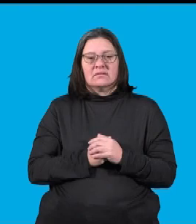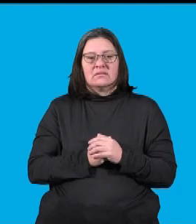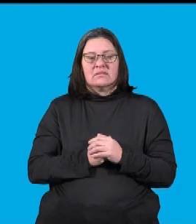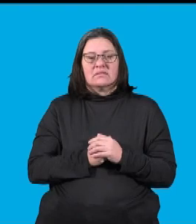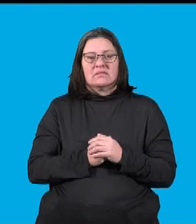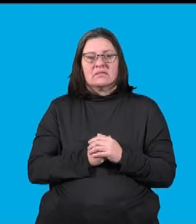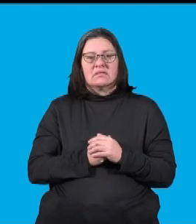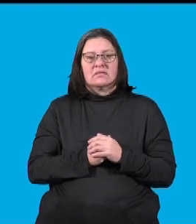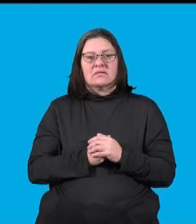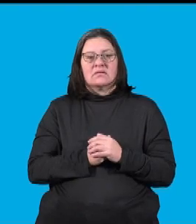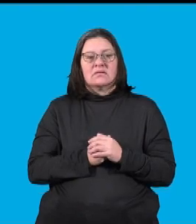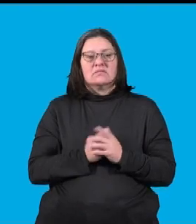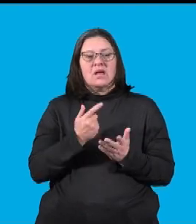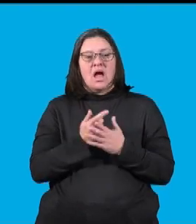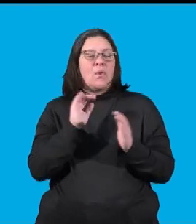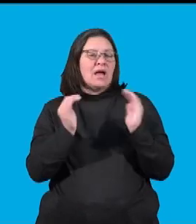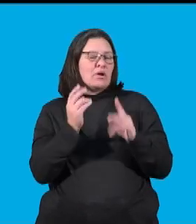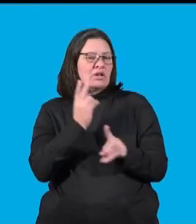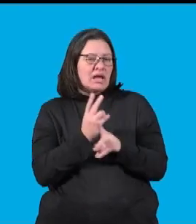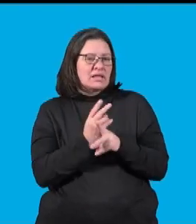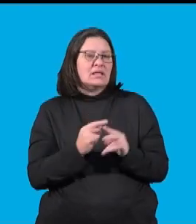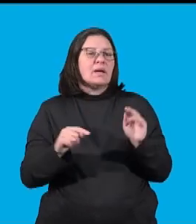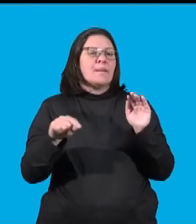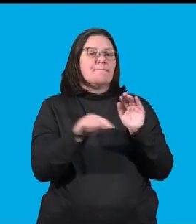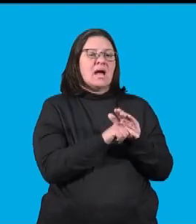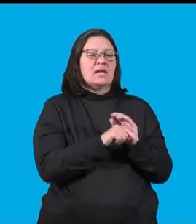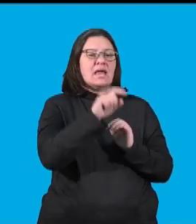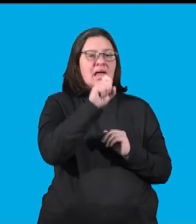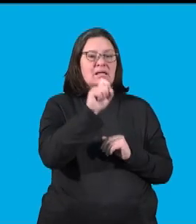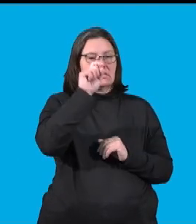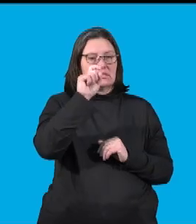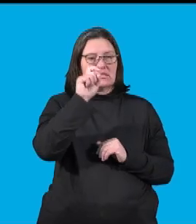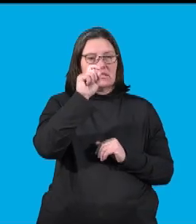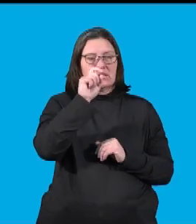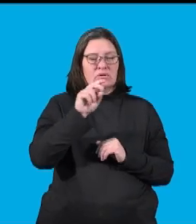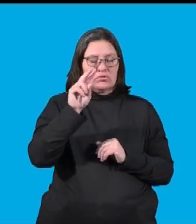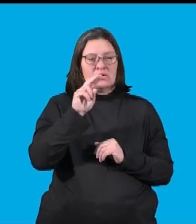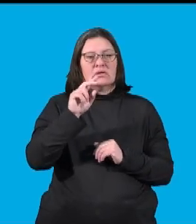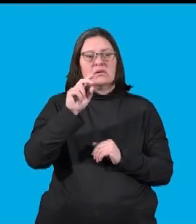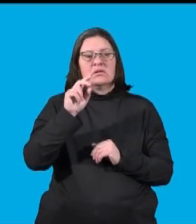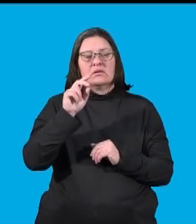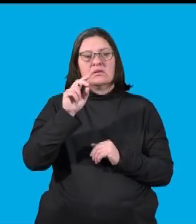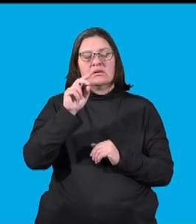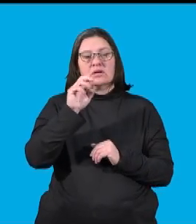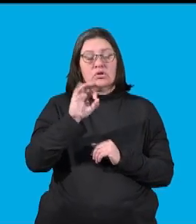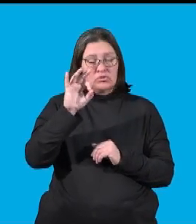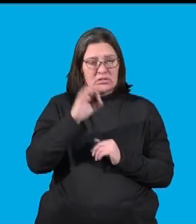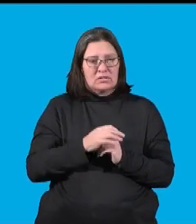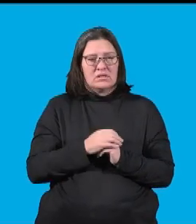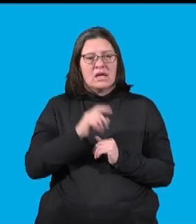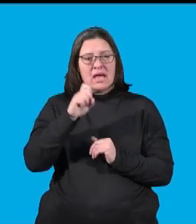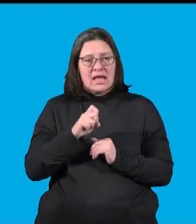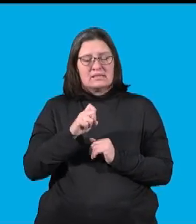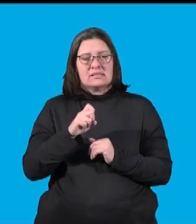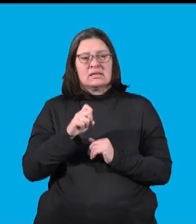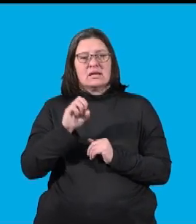negative. Okay, so let's just go back to finding what was our equation again. So it's minus x cubed plus 6x squared. So